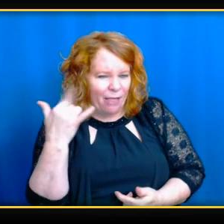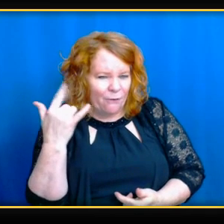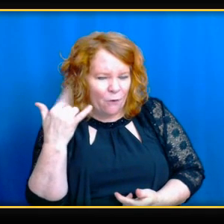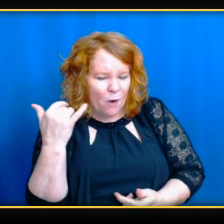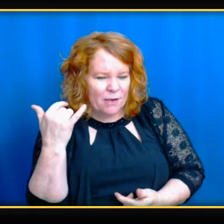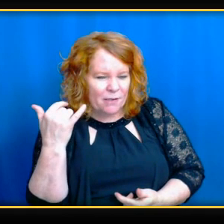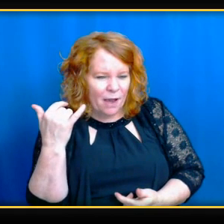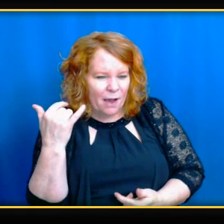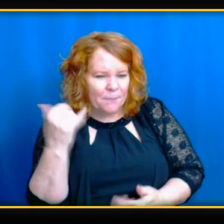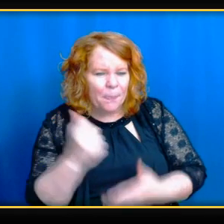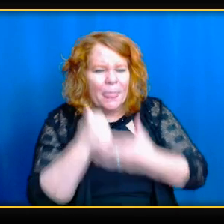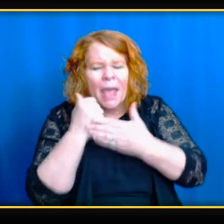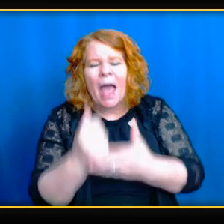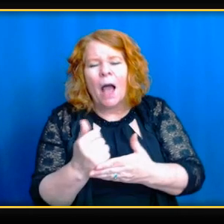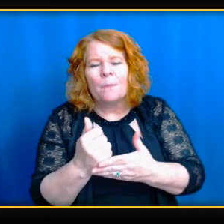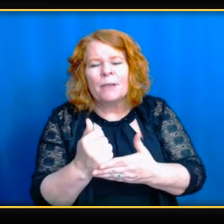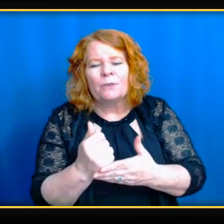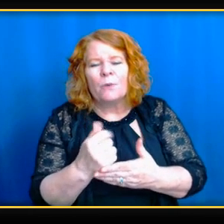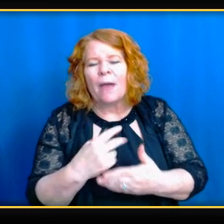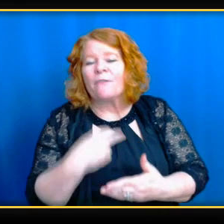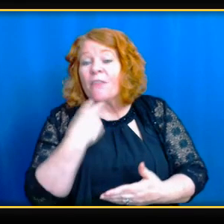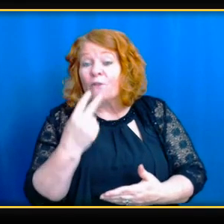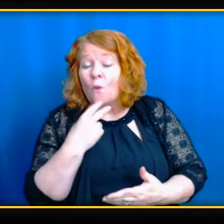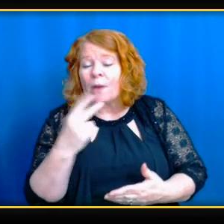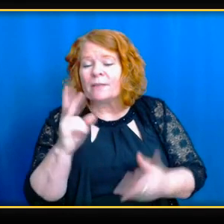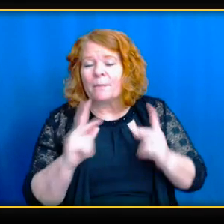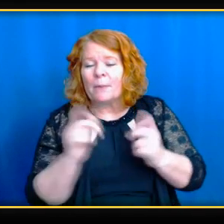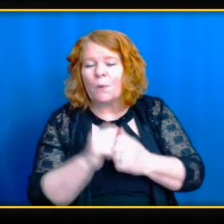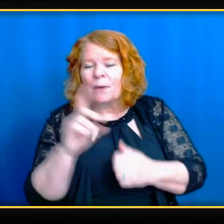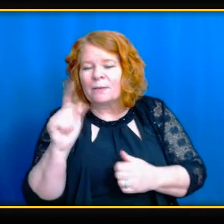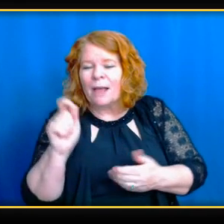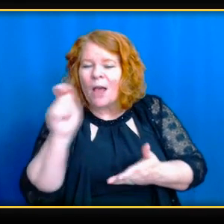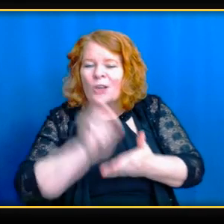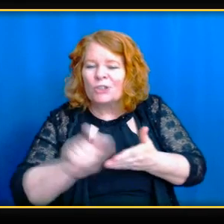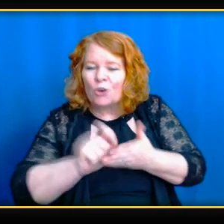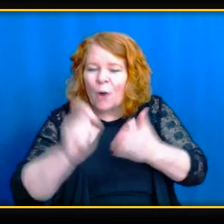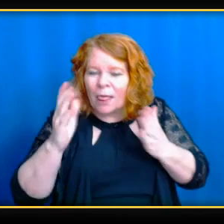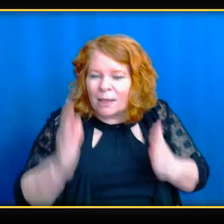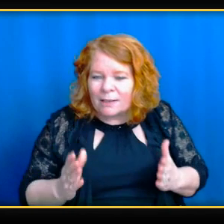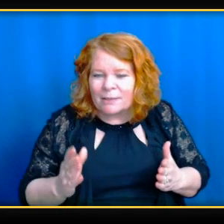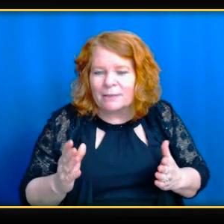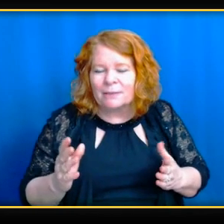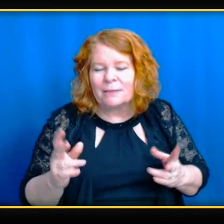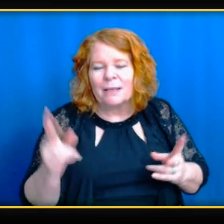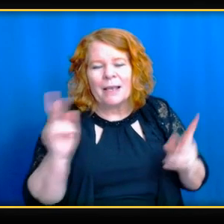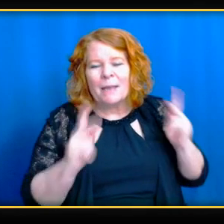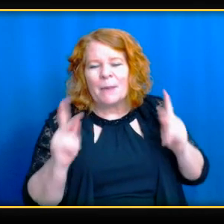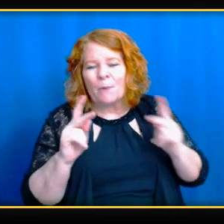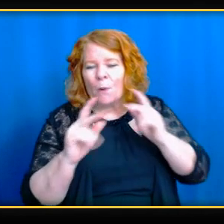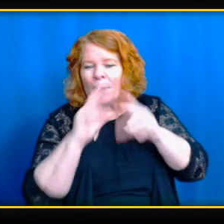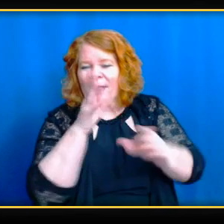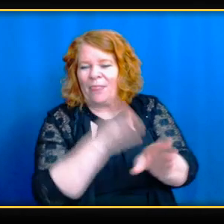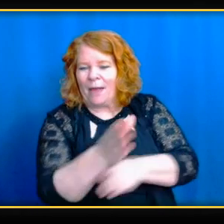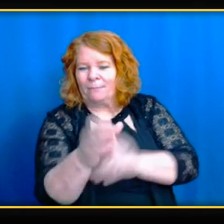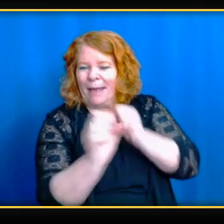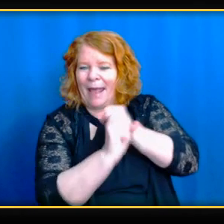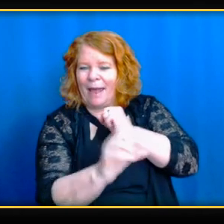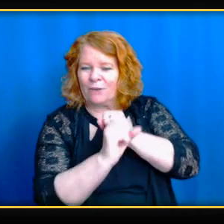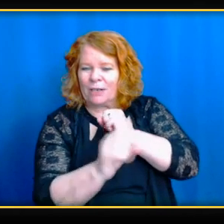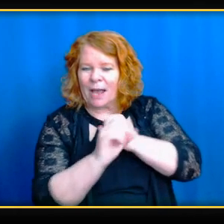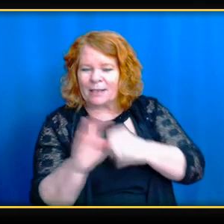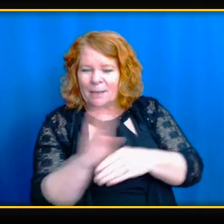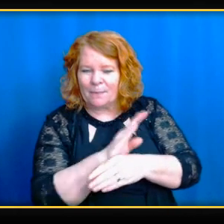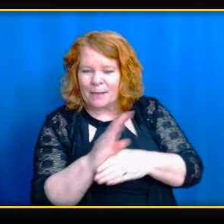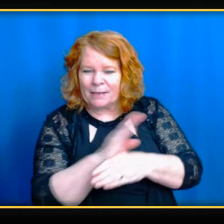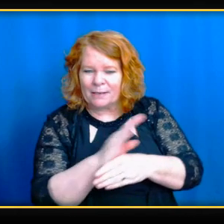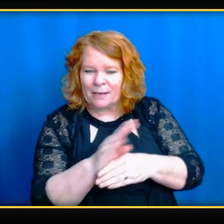to bring the voices of disabled journalists, people in advertising, behind and in front of the camera for TV